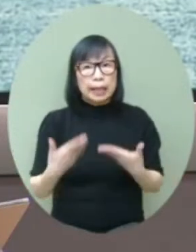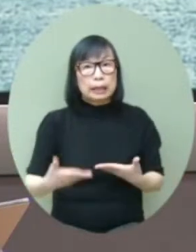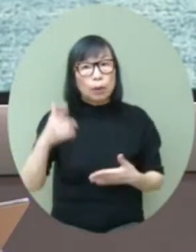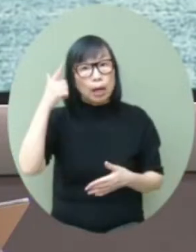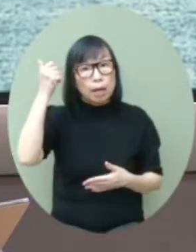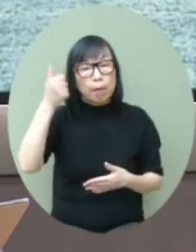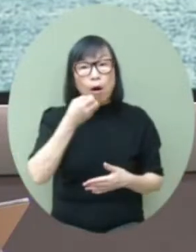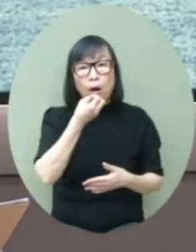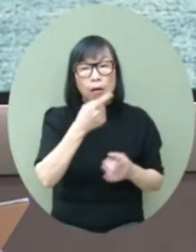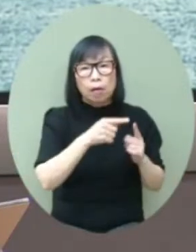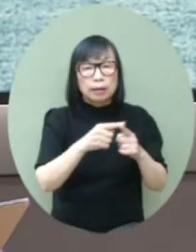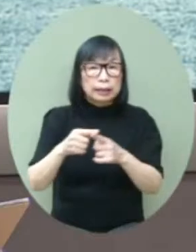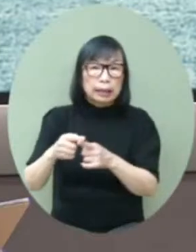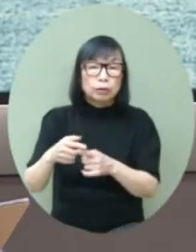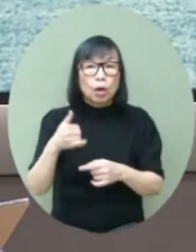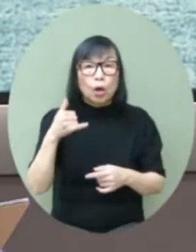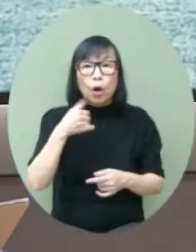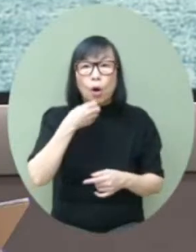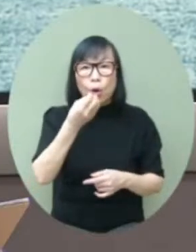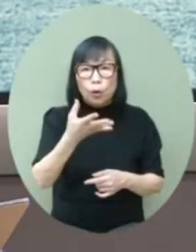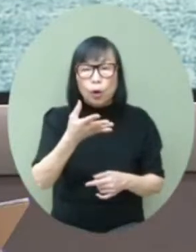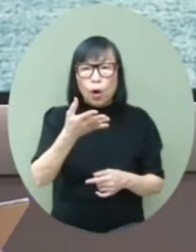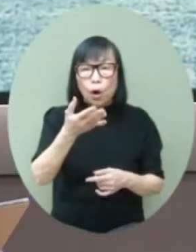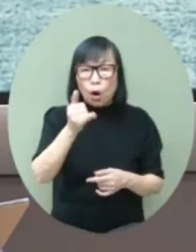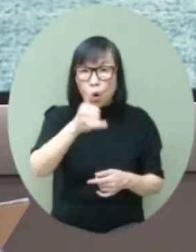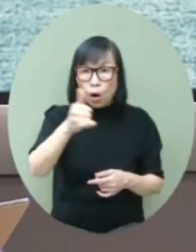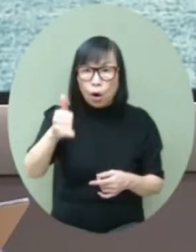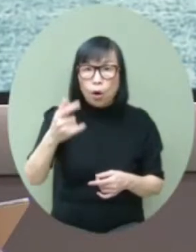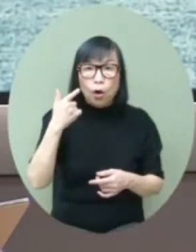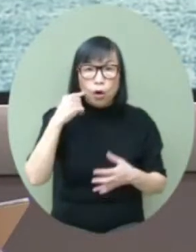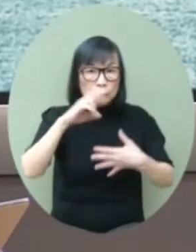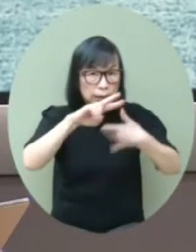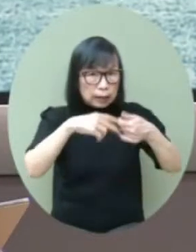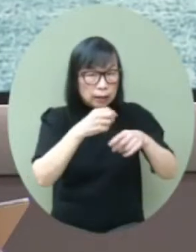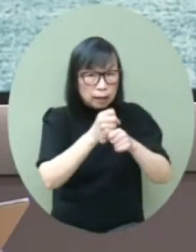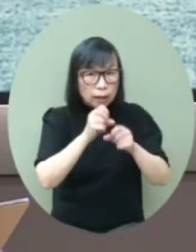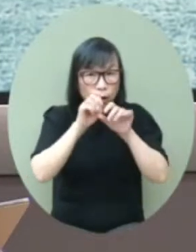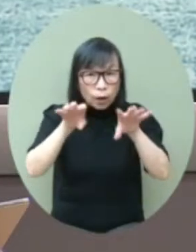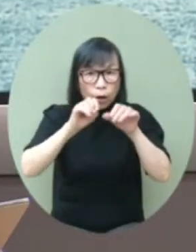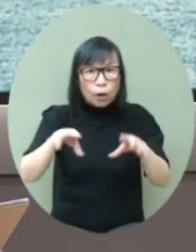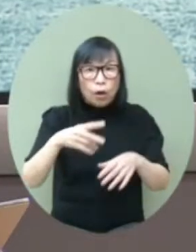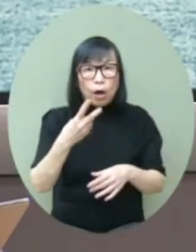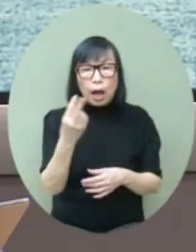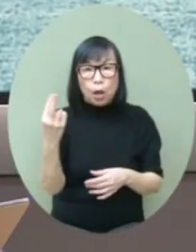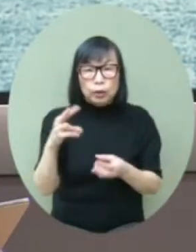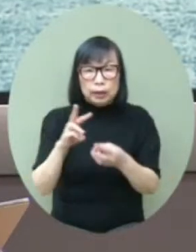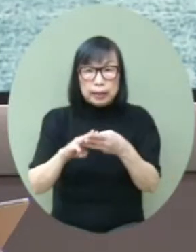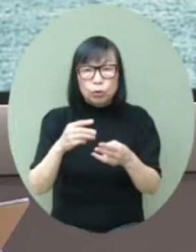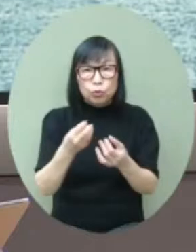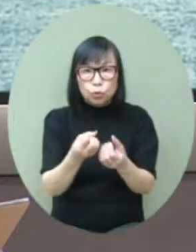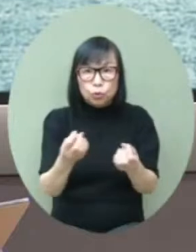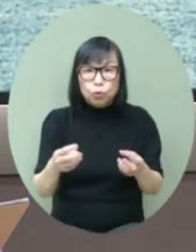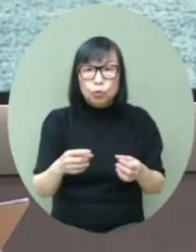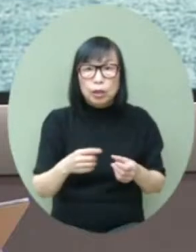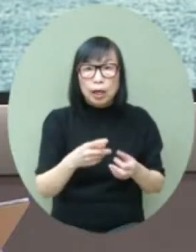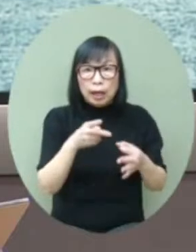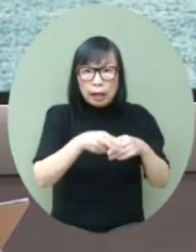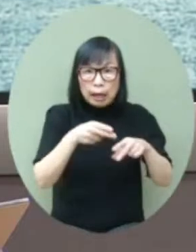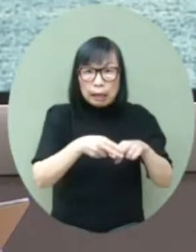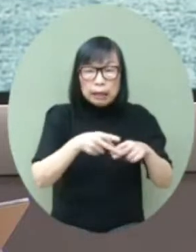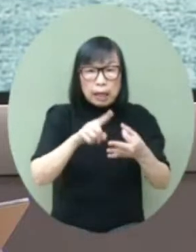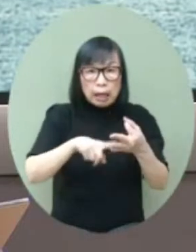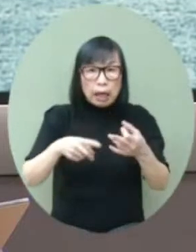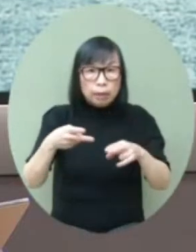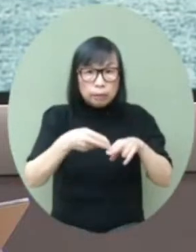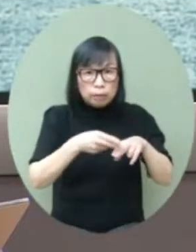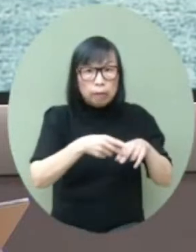transmission. So we have to be cautious. So for those people who have been present at the Six Garden